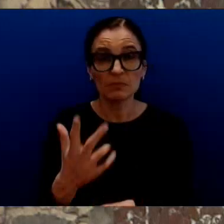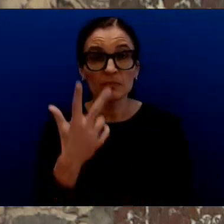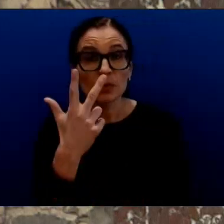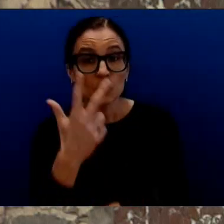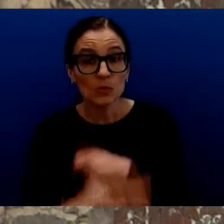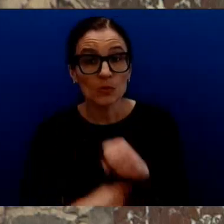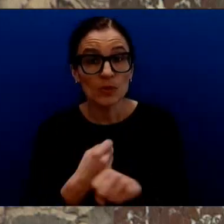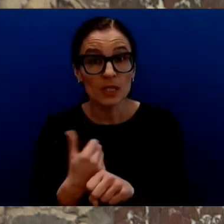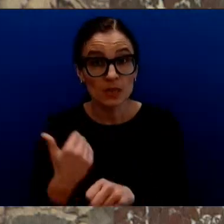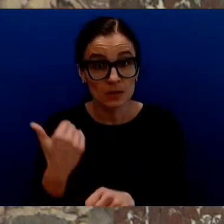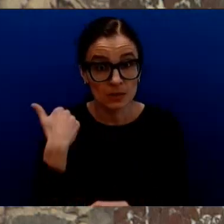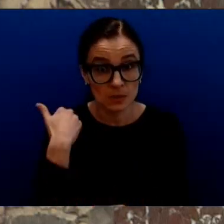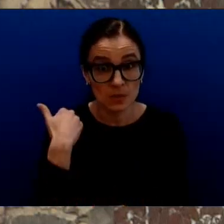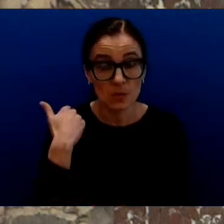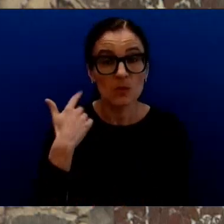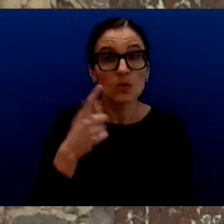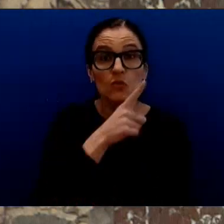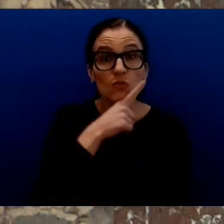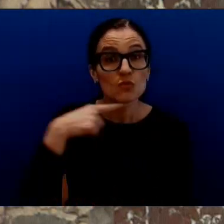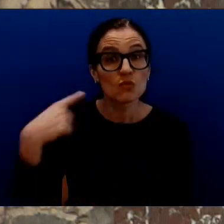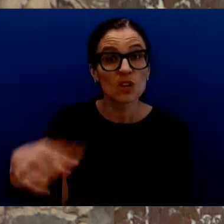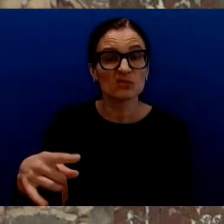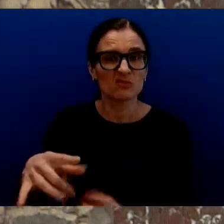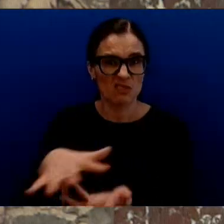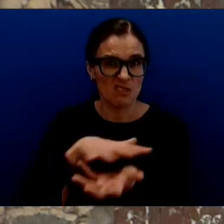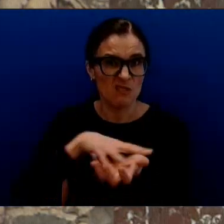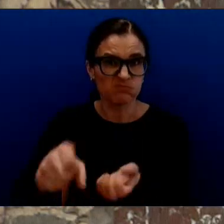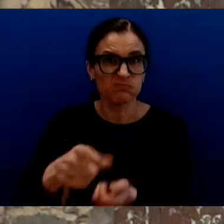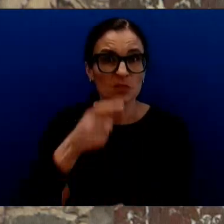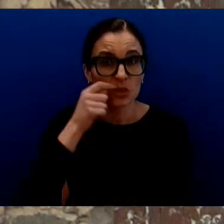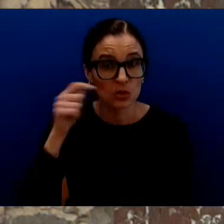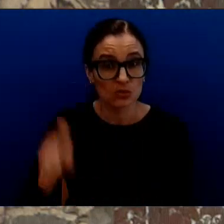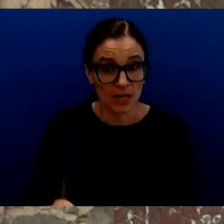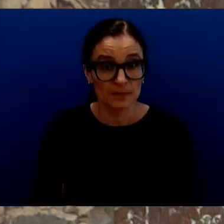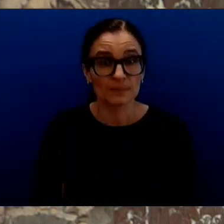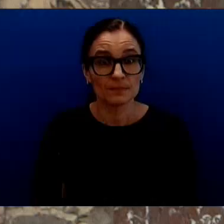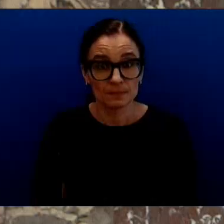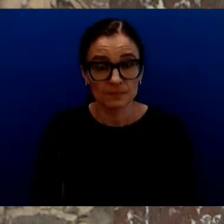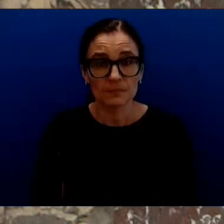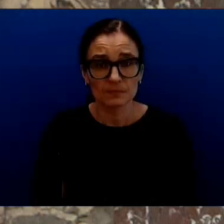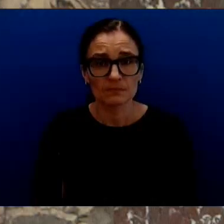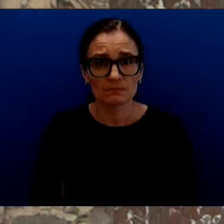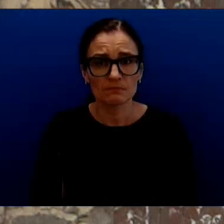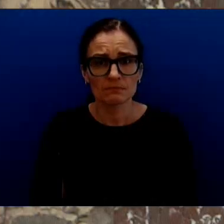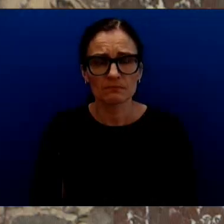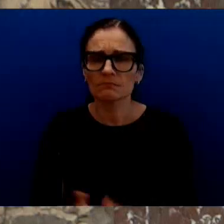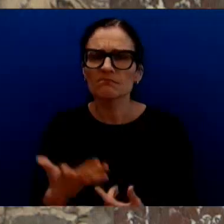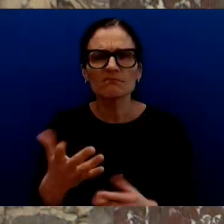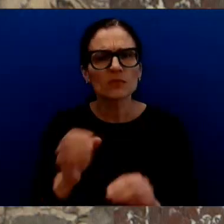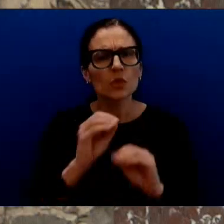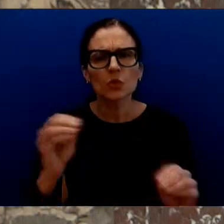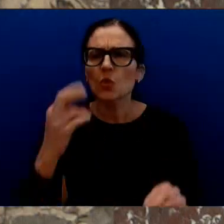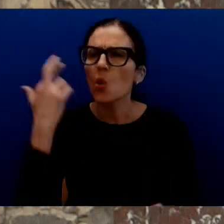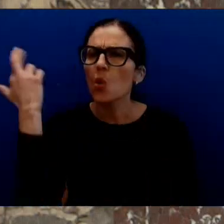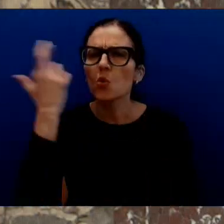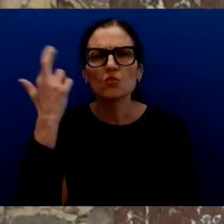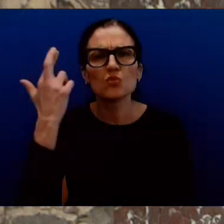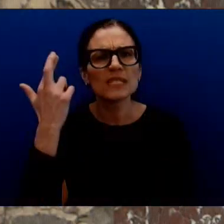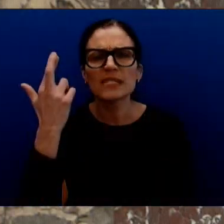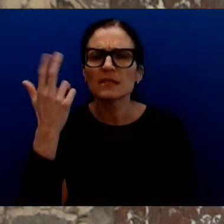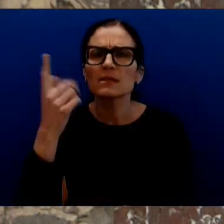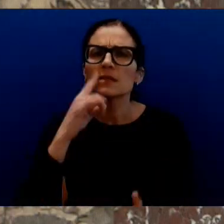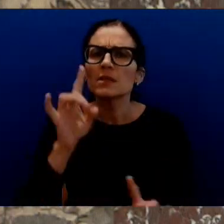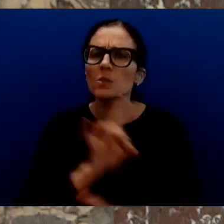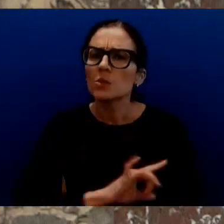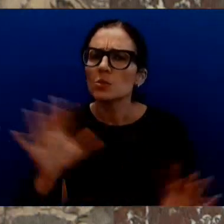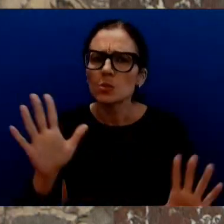Russia launched an unjustified, brutal attack on a peaceful neighbor. The scenes of